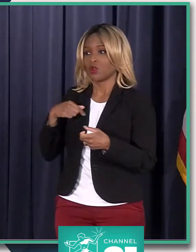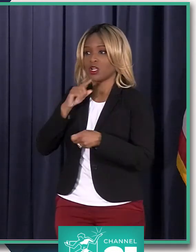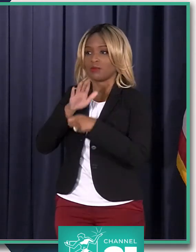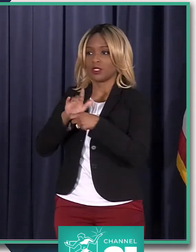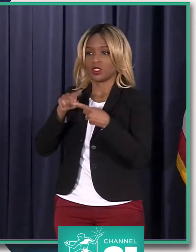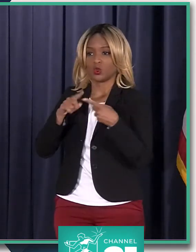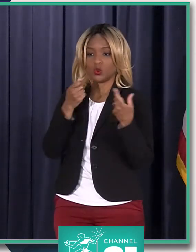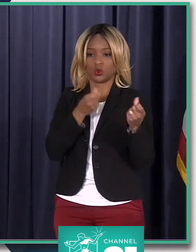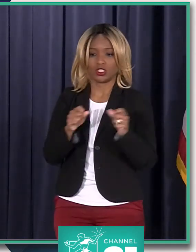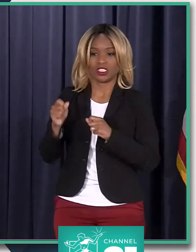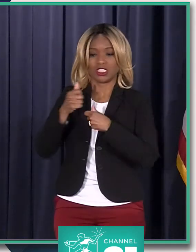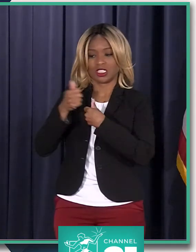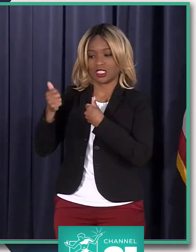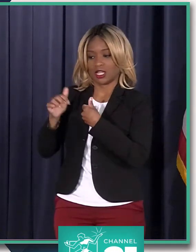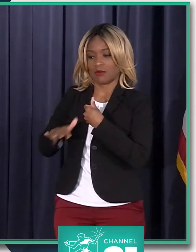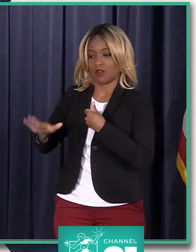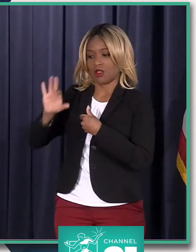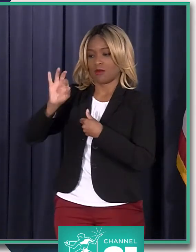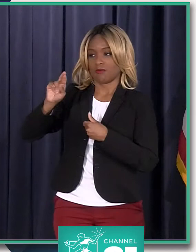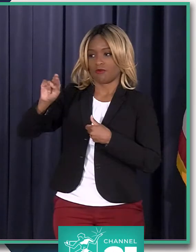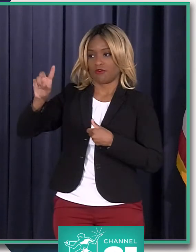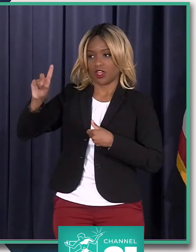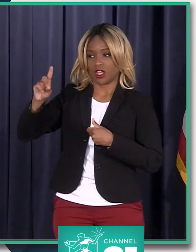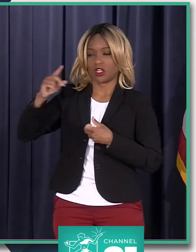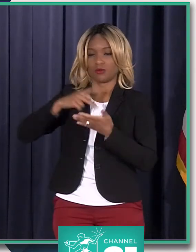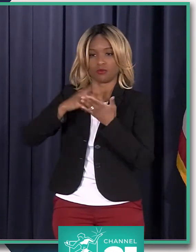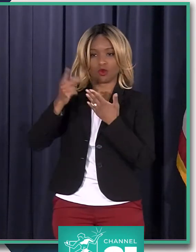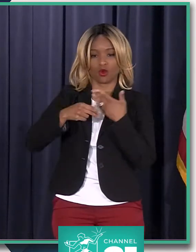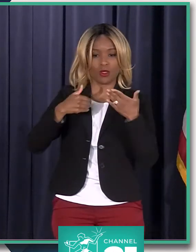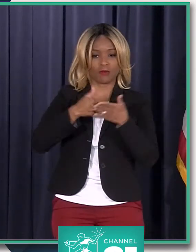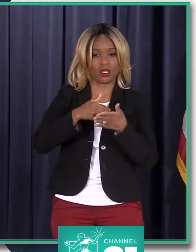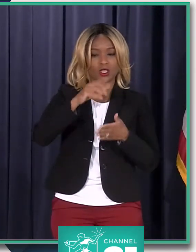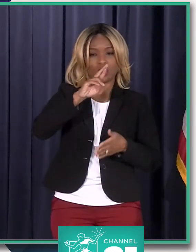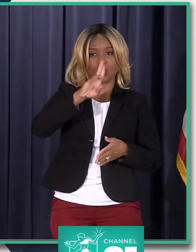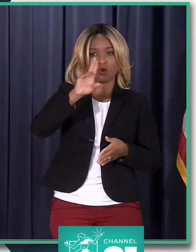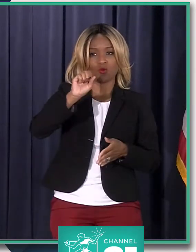strategic neighborhood fund program near Russell Woods, and Arthur's going to tell you how it's going to work.